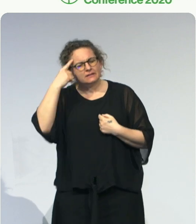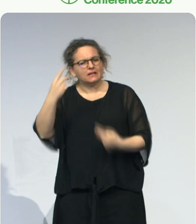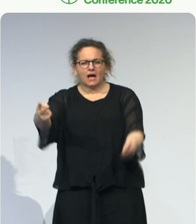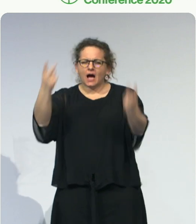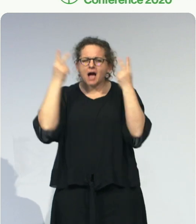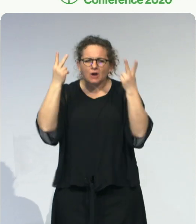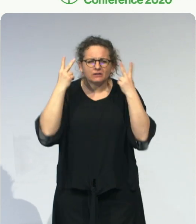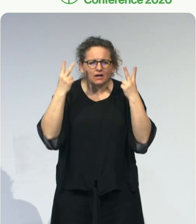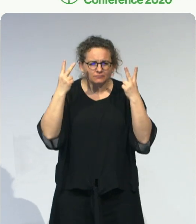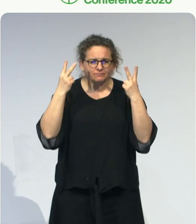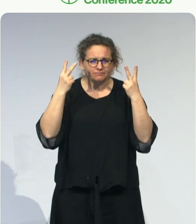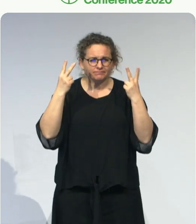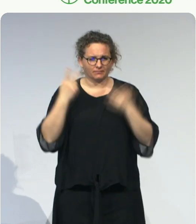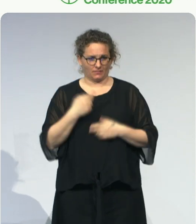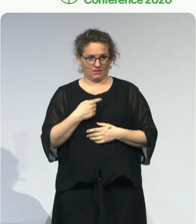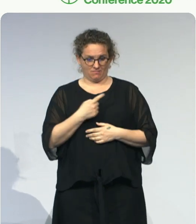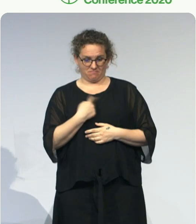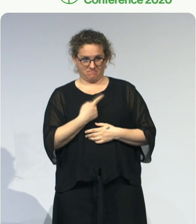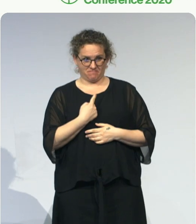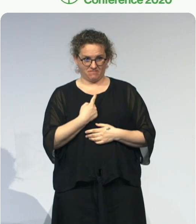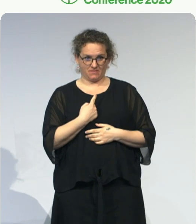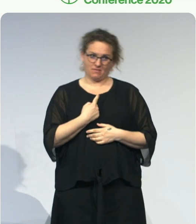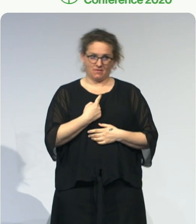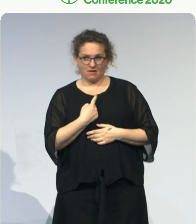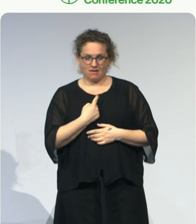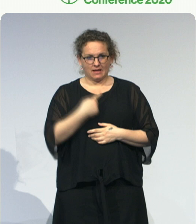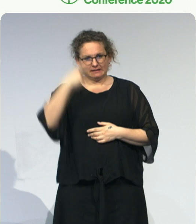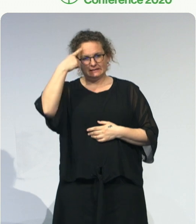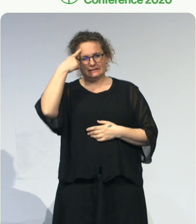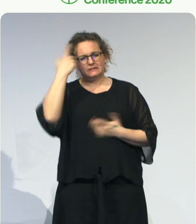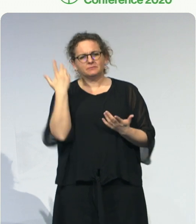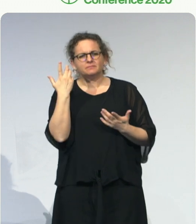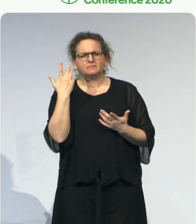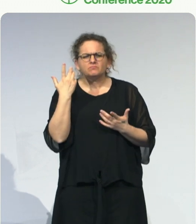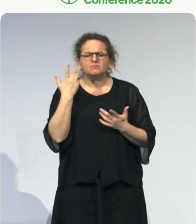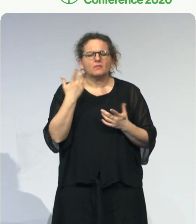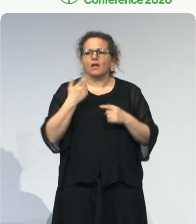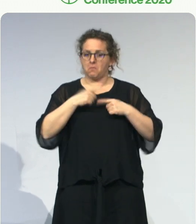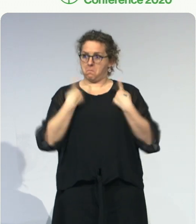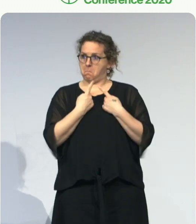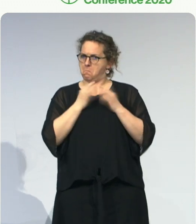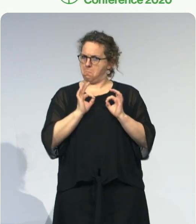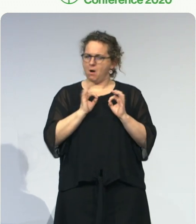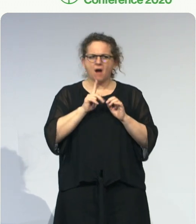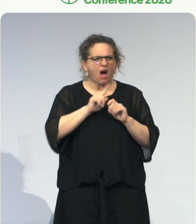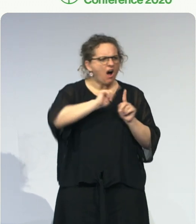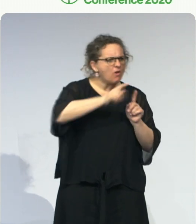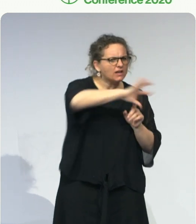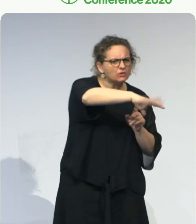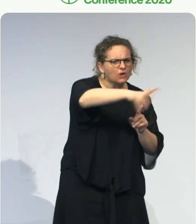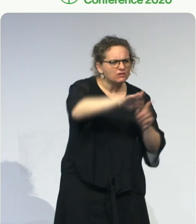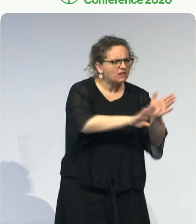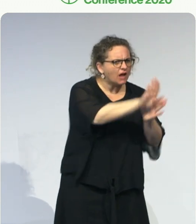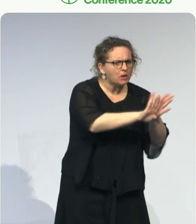of us, or for most of us who come from developing countries, unfortunately, the picture is not so